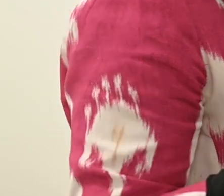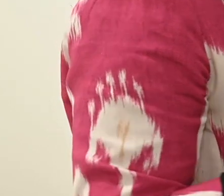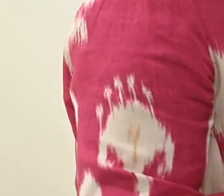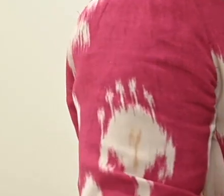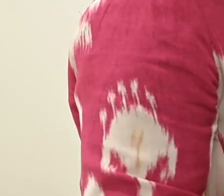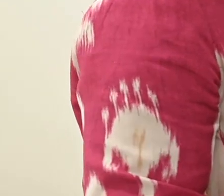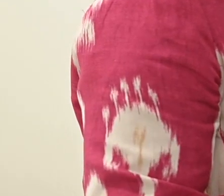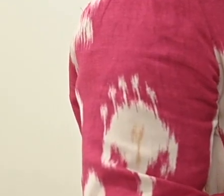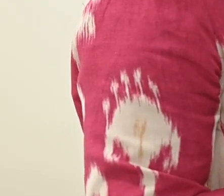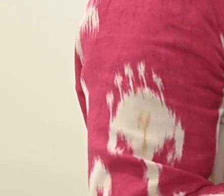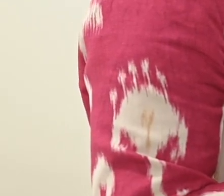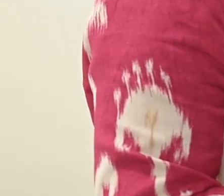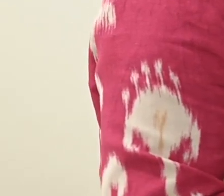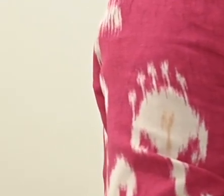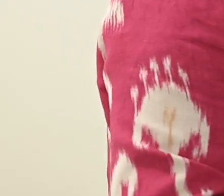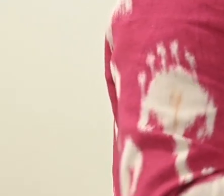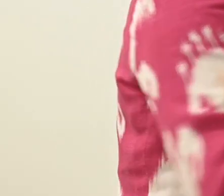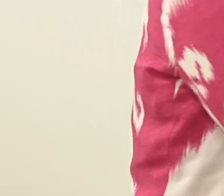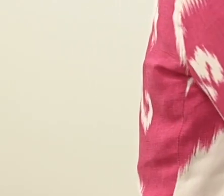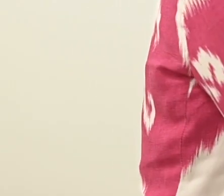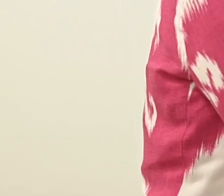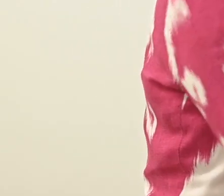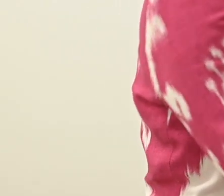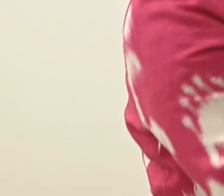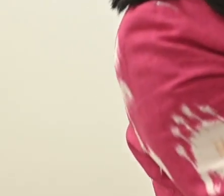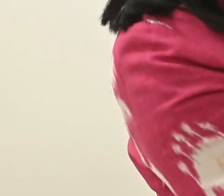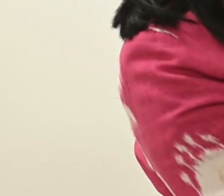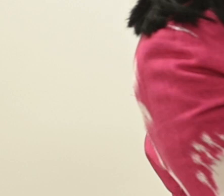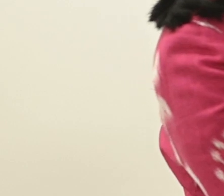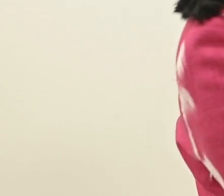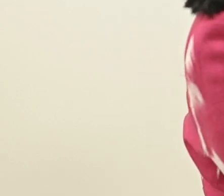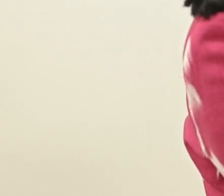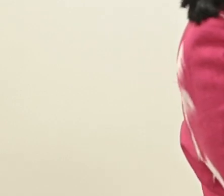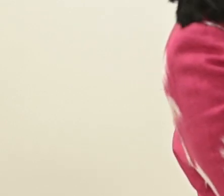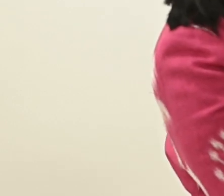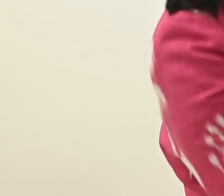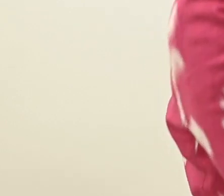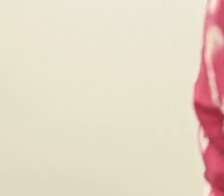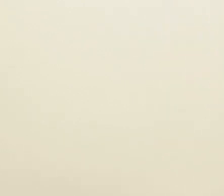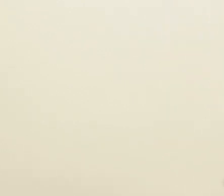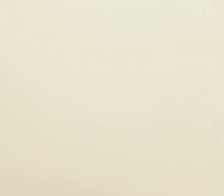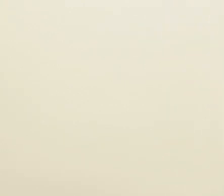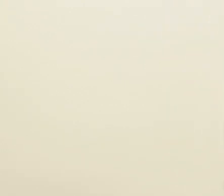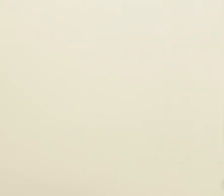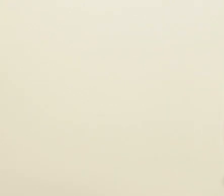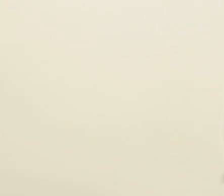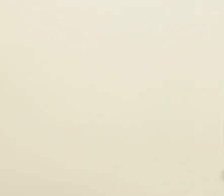I can call on people. I see like some of my favorite people back there are Favora and Angela